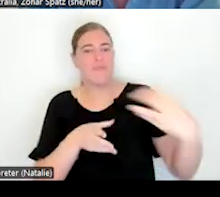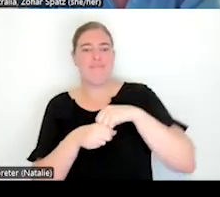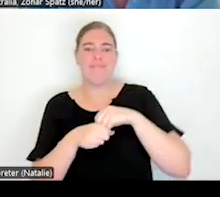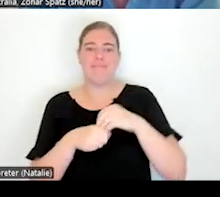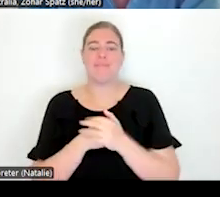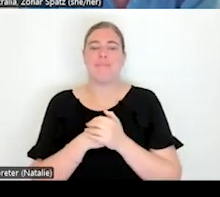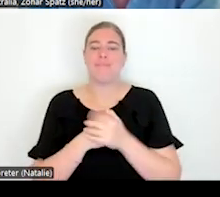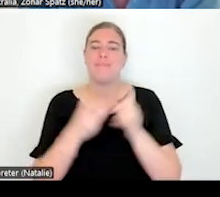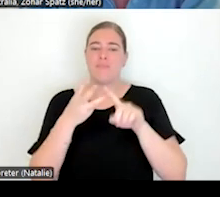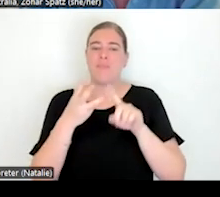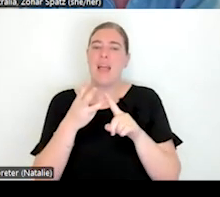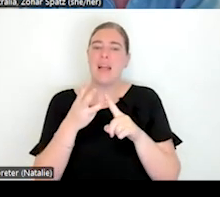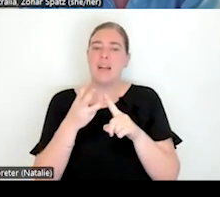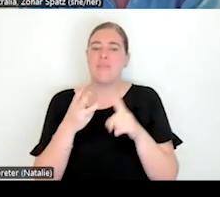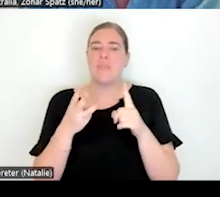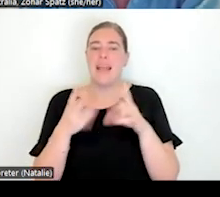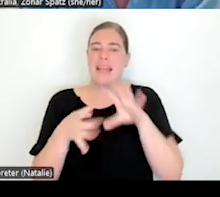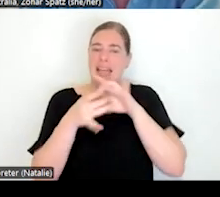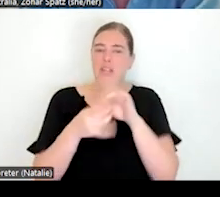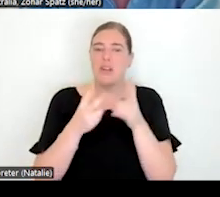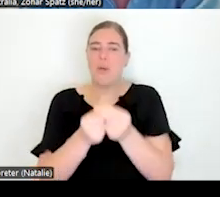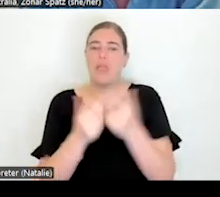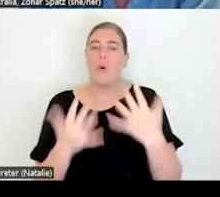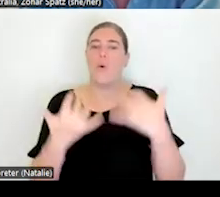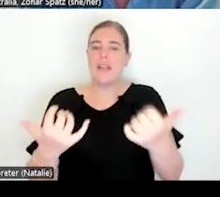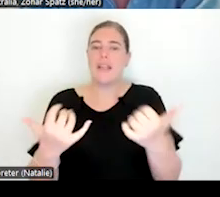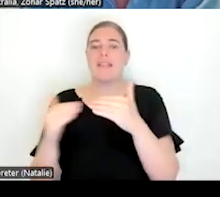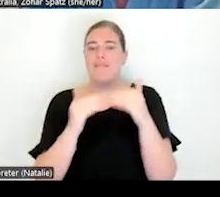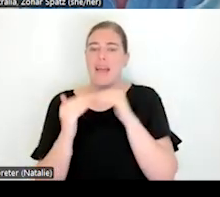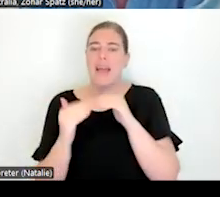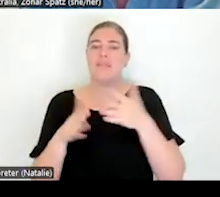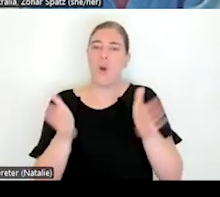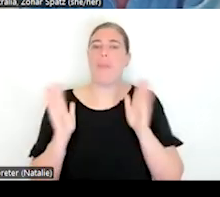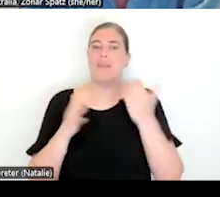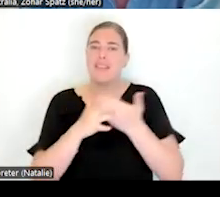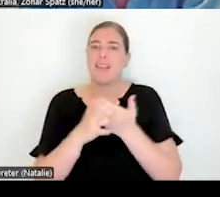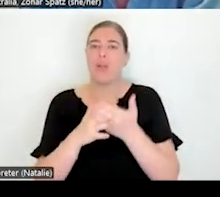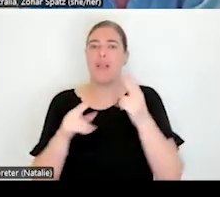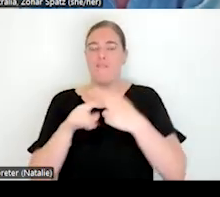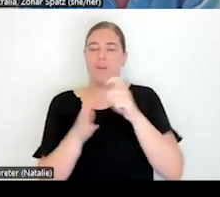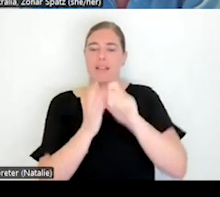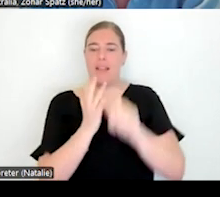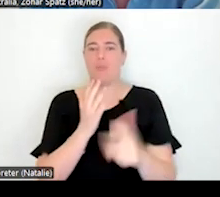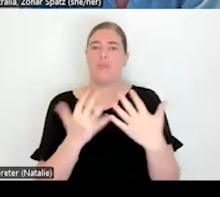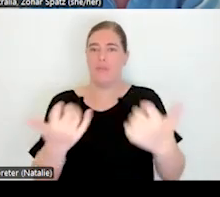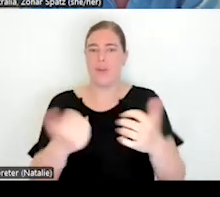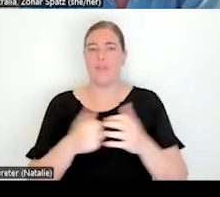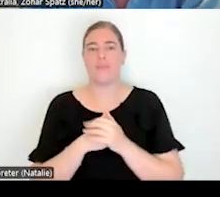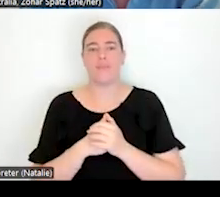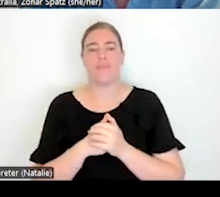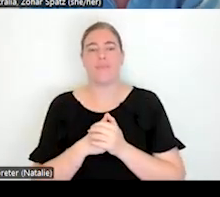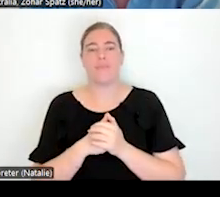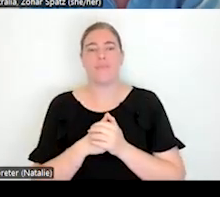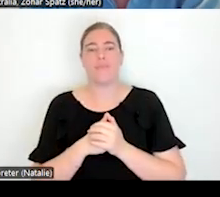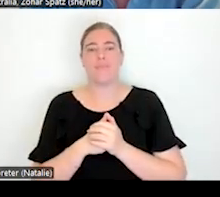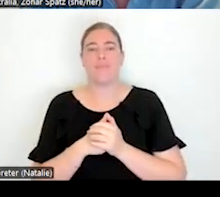fair, open and equitable access to arts and culture. The successful tenderers will work in consultation